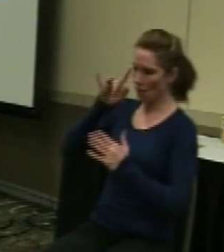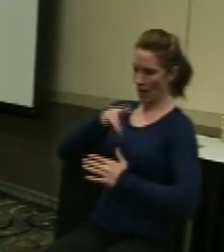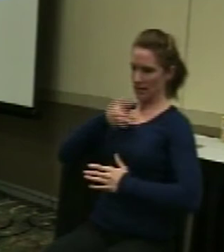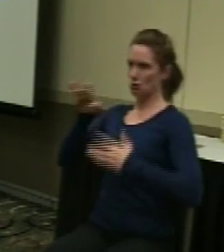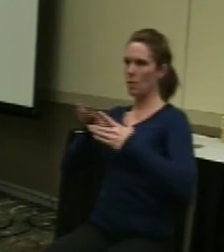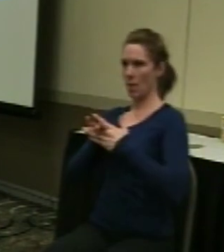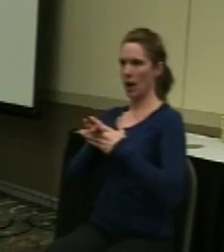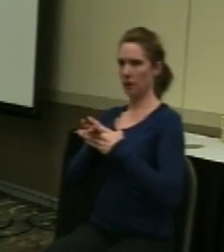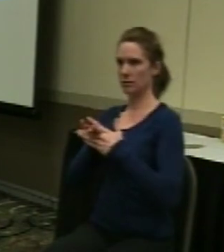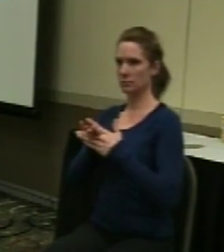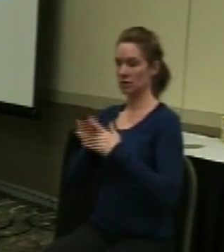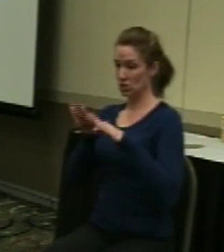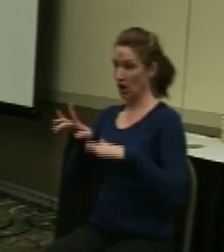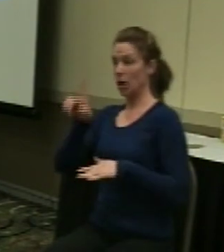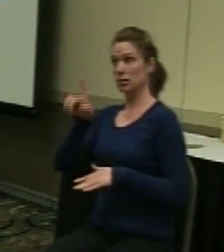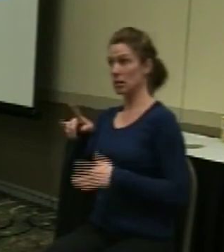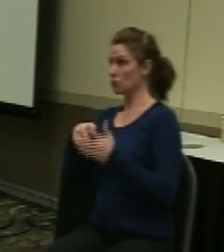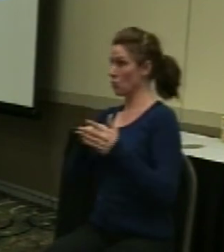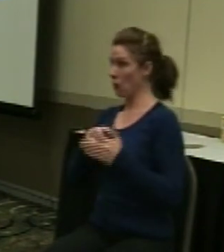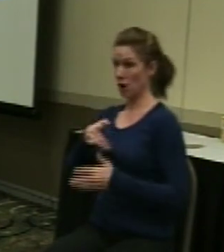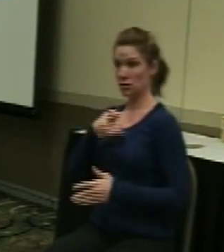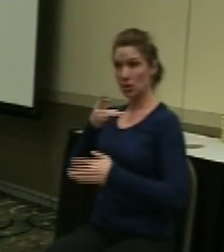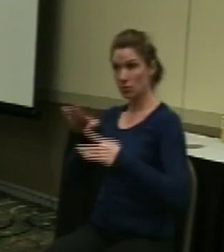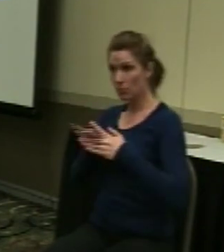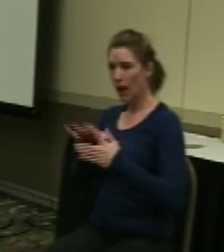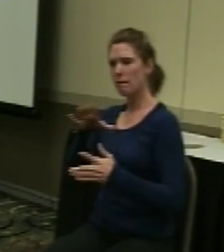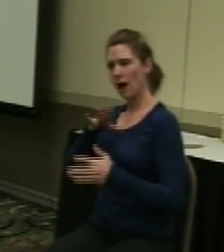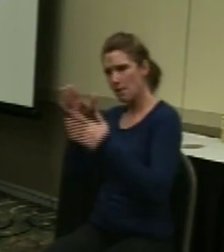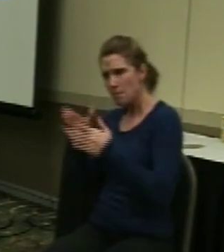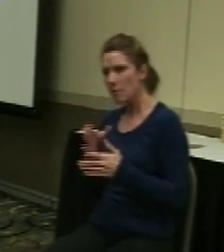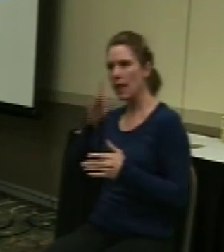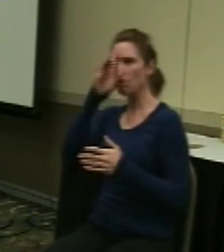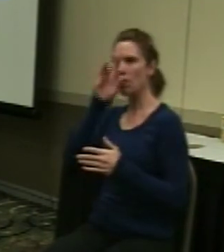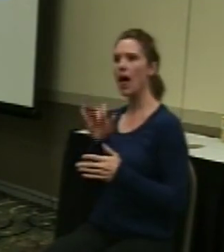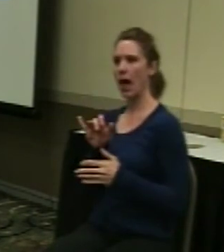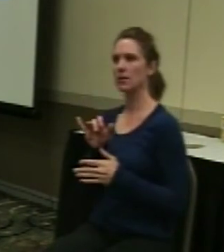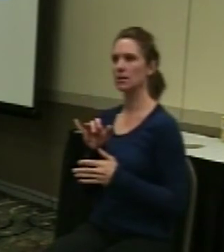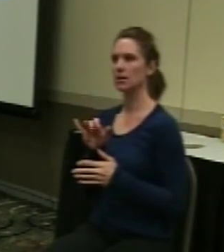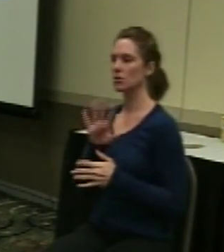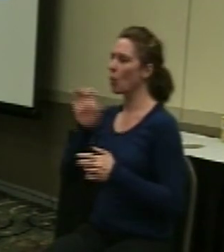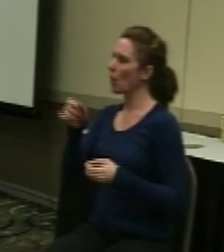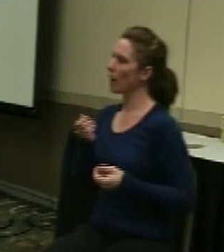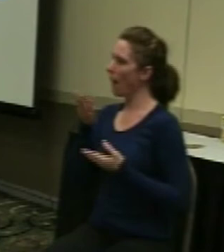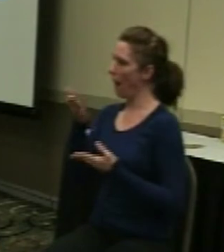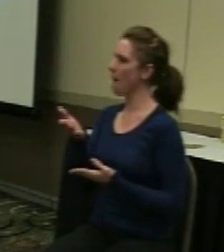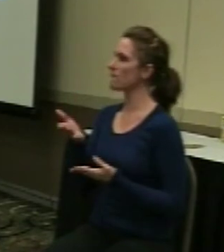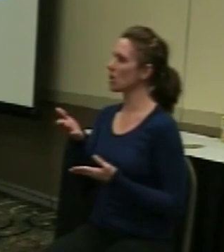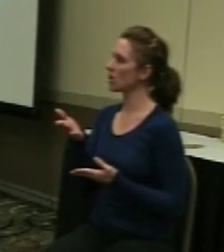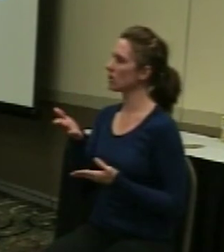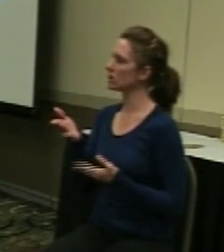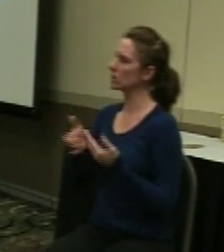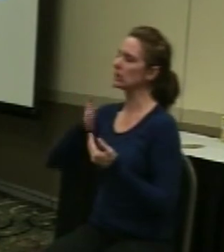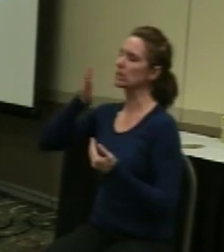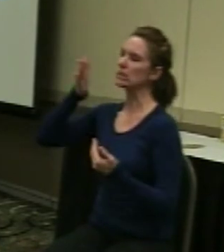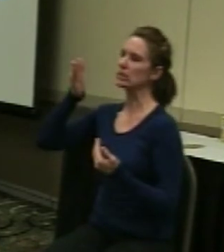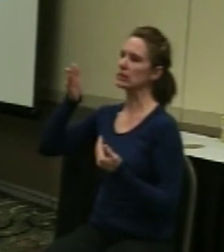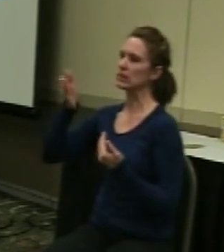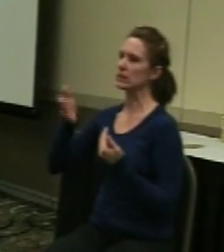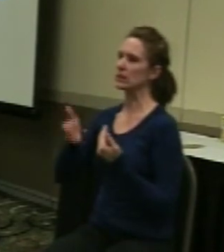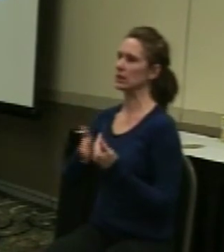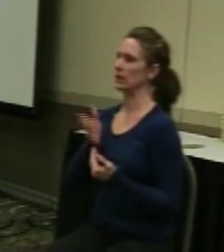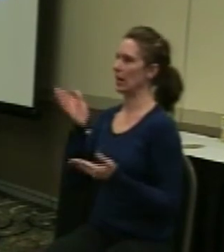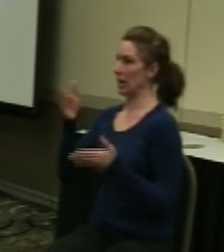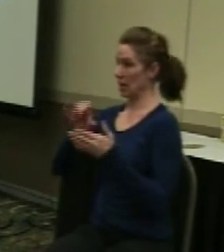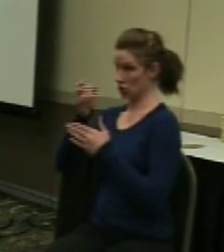break that the child needs, right? Those kinds of issues. So that I want to offer you easy. And again,